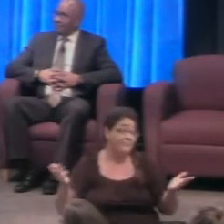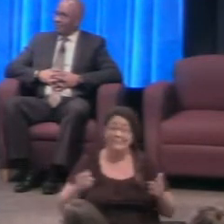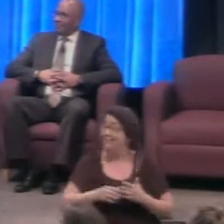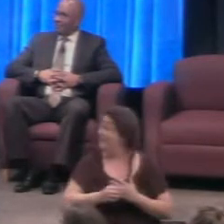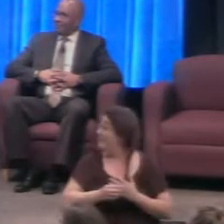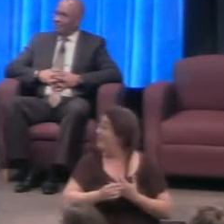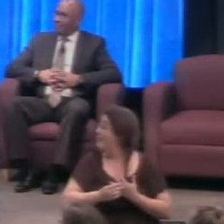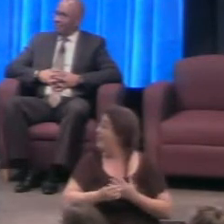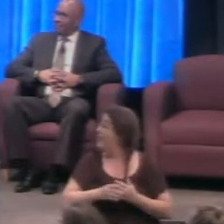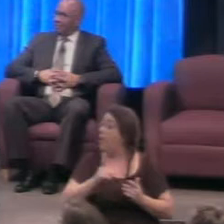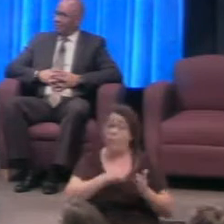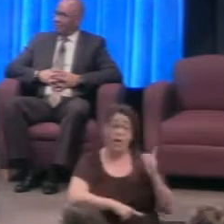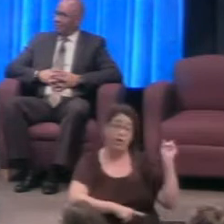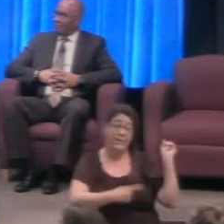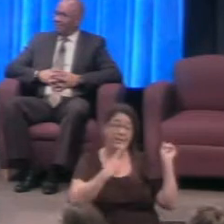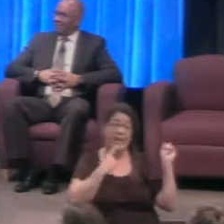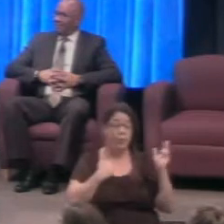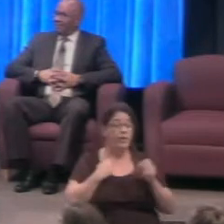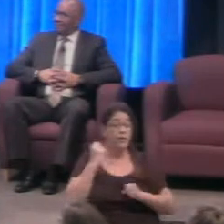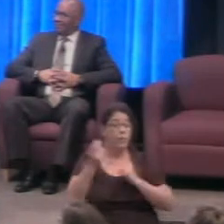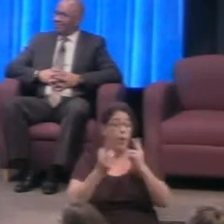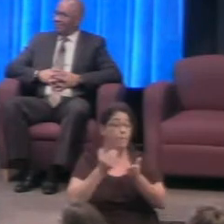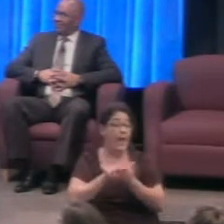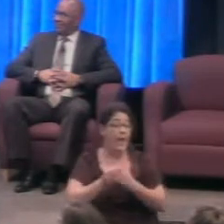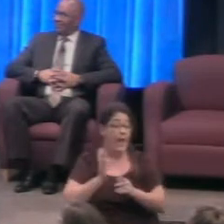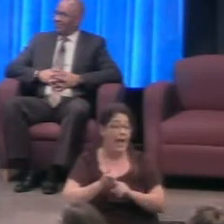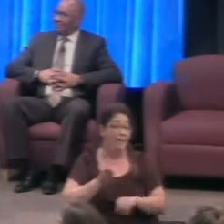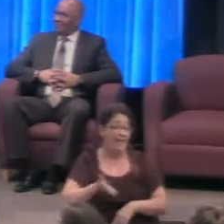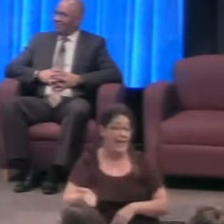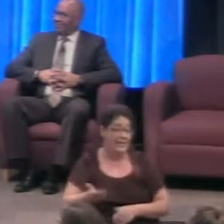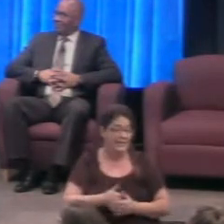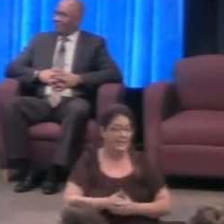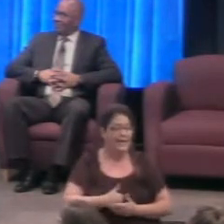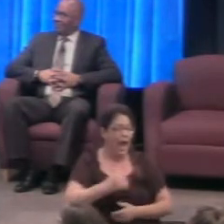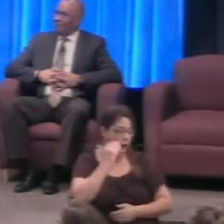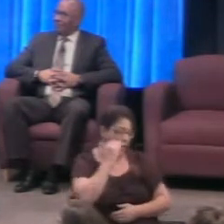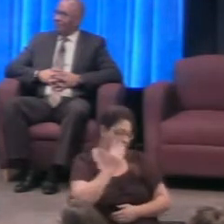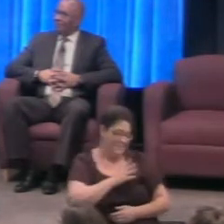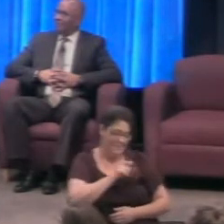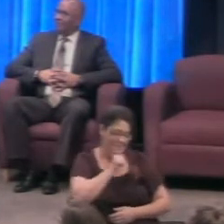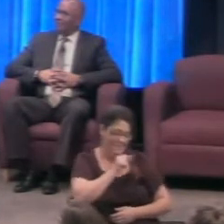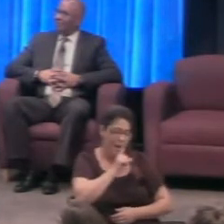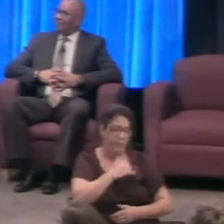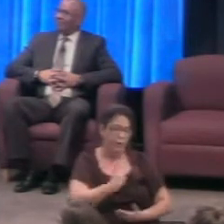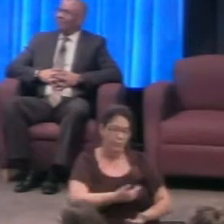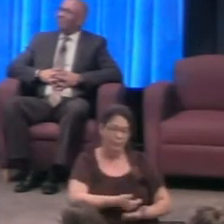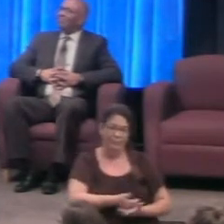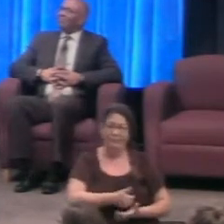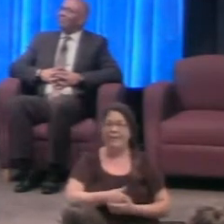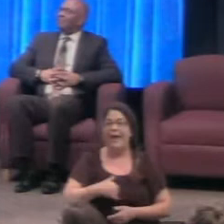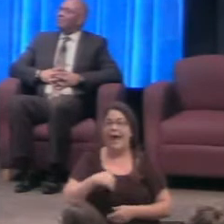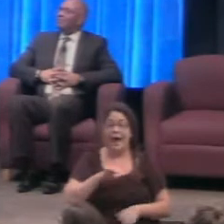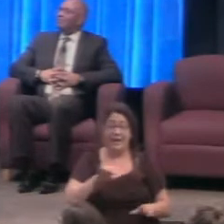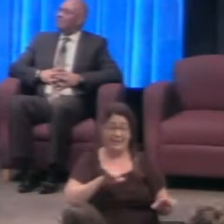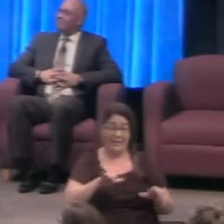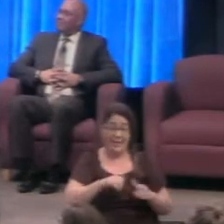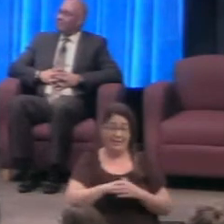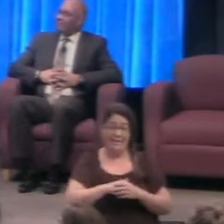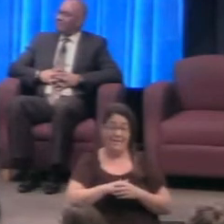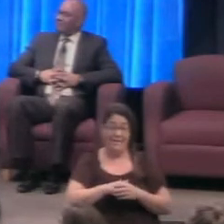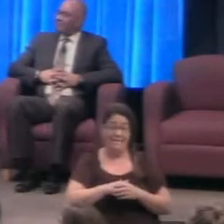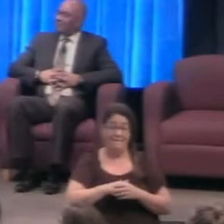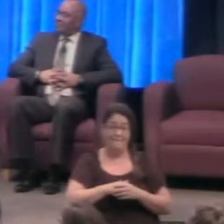That's what she said. So, I know. So what I did do is something